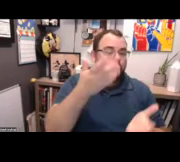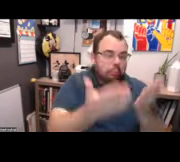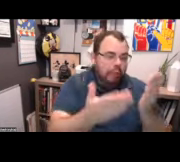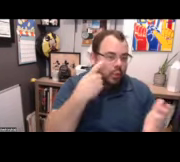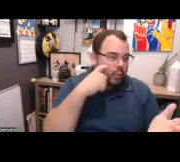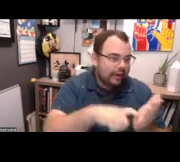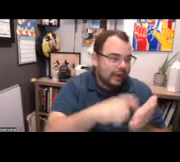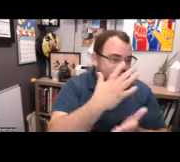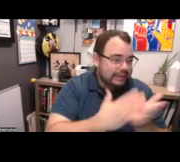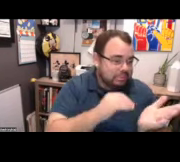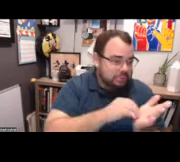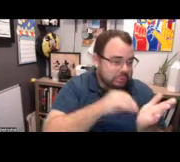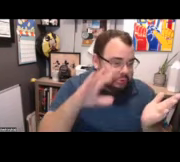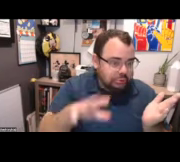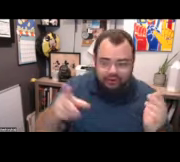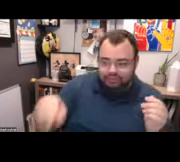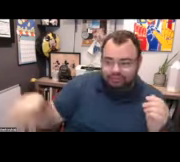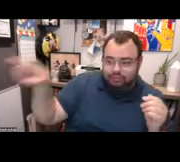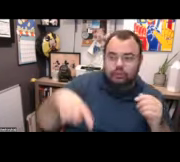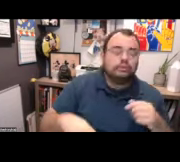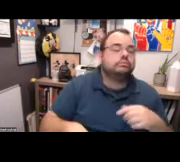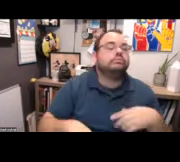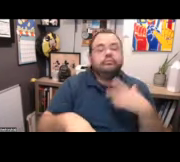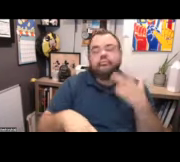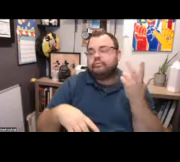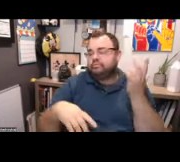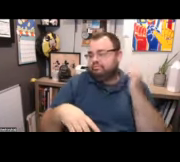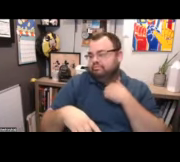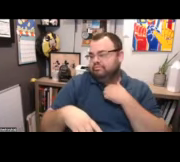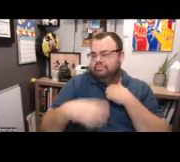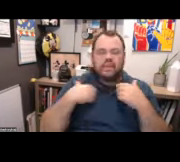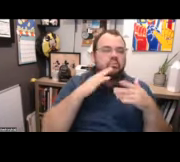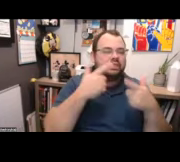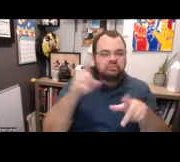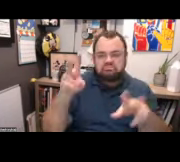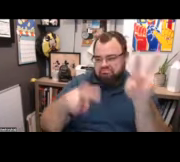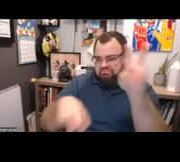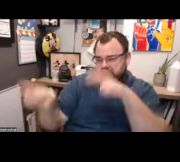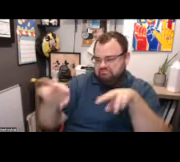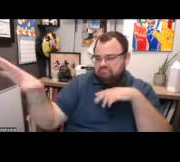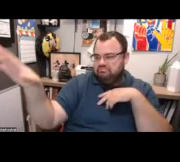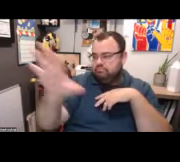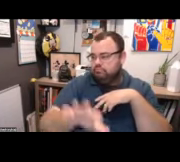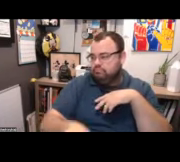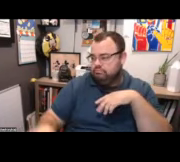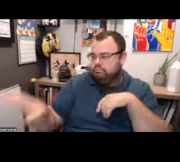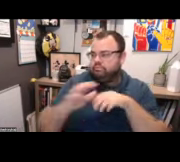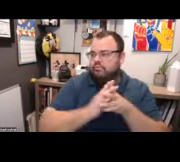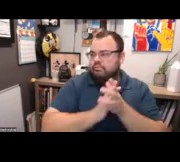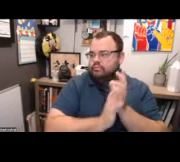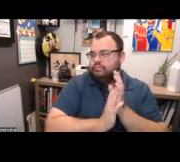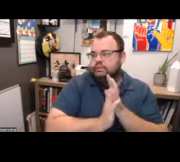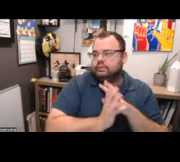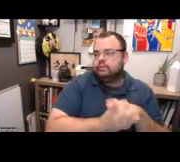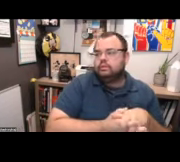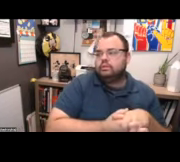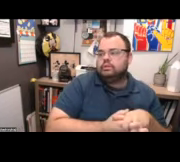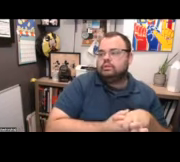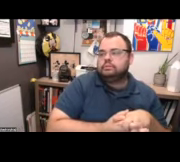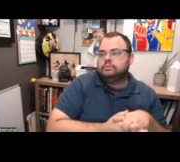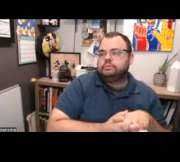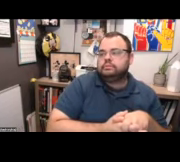So in our time, I don't know if you notice the students back in the day. I'll let you observe a little bit